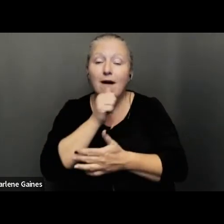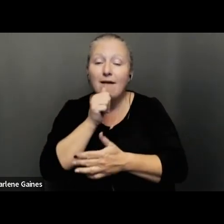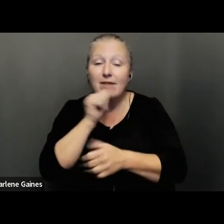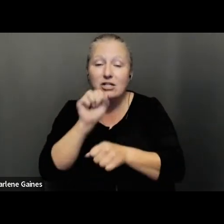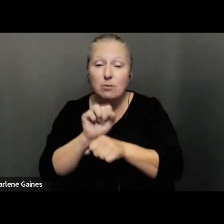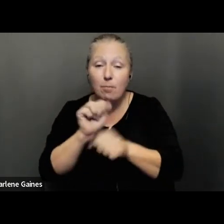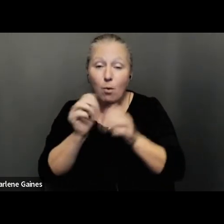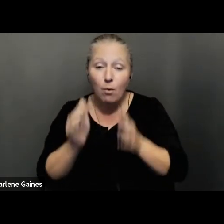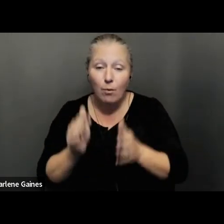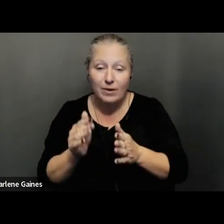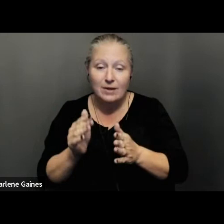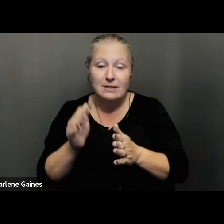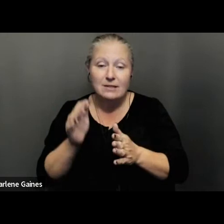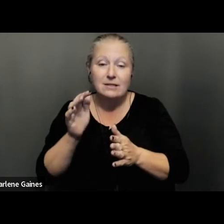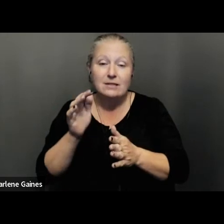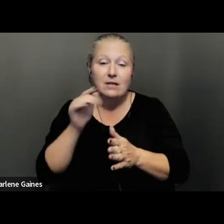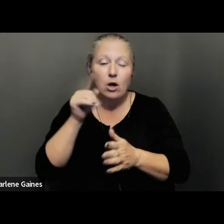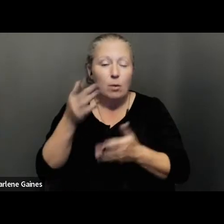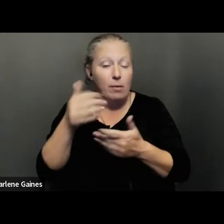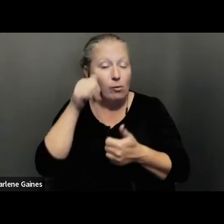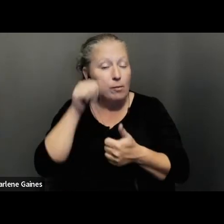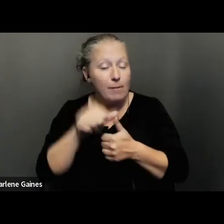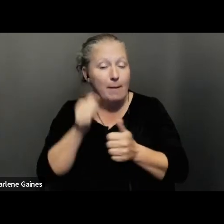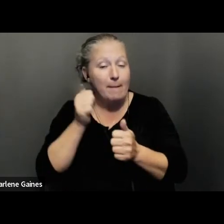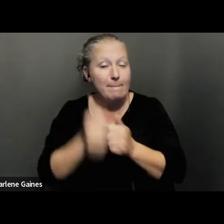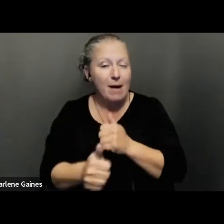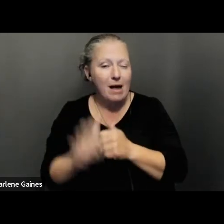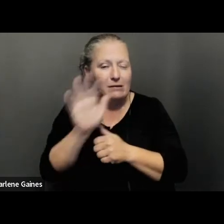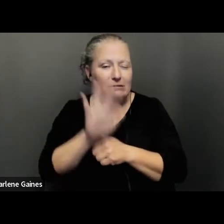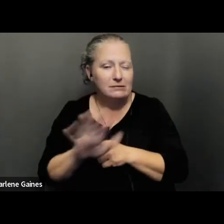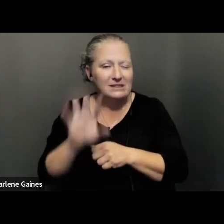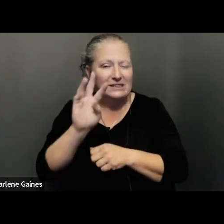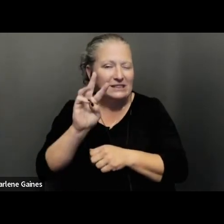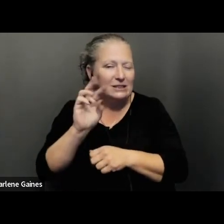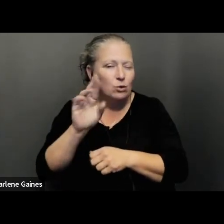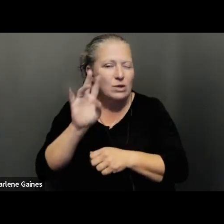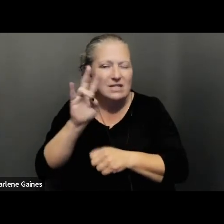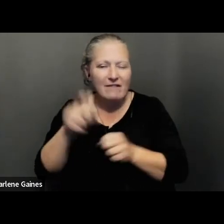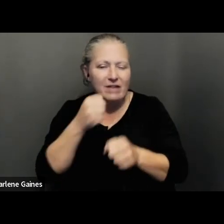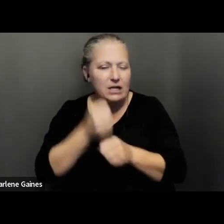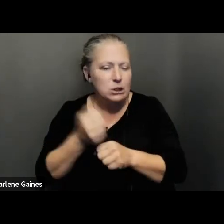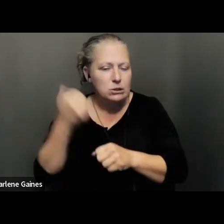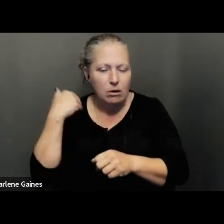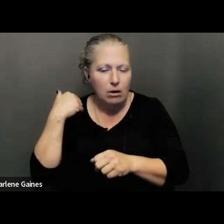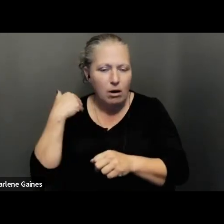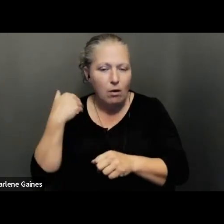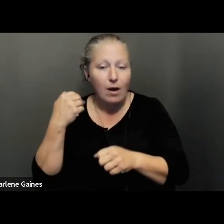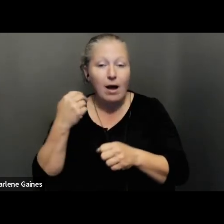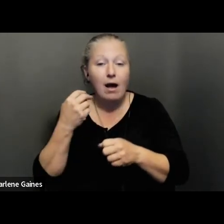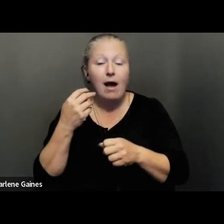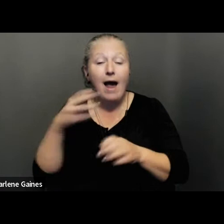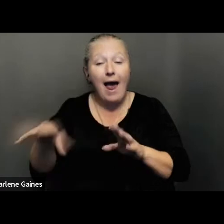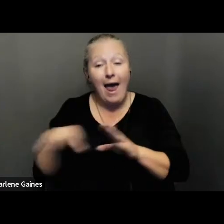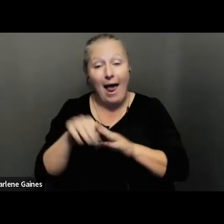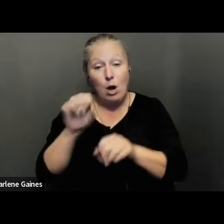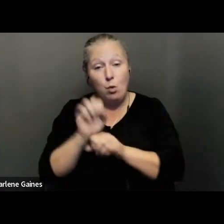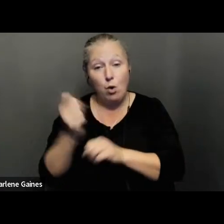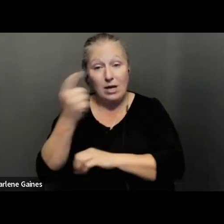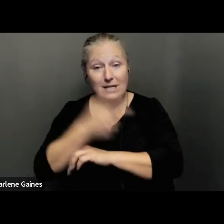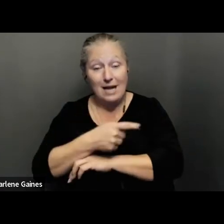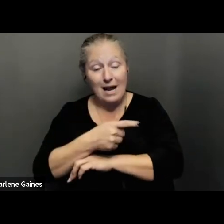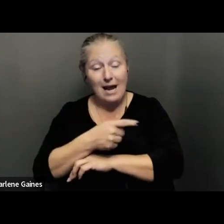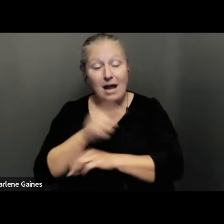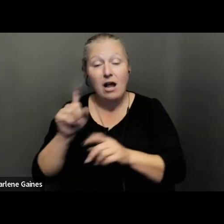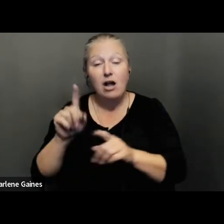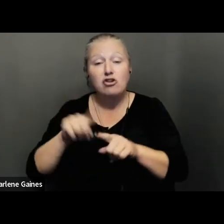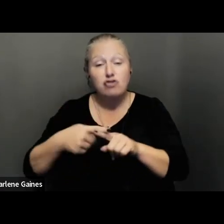employees. You may remember we passed this maybe 6 or 7 years ago. The number of these added workdays are, they start